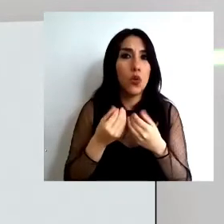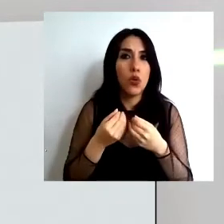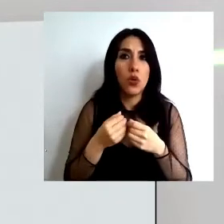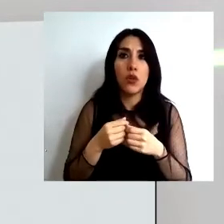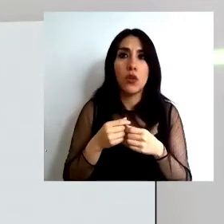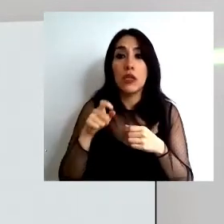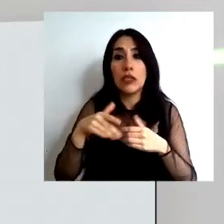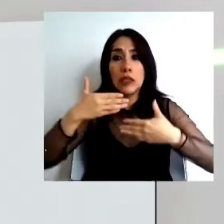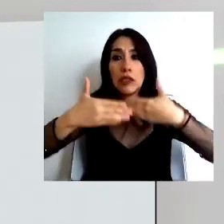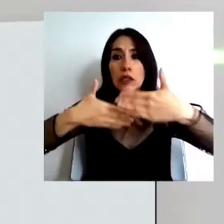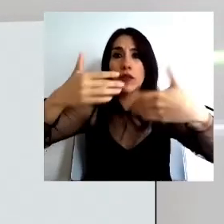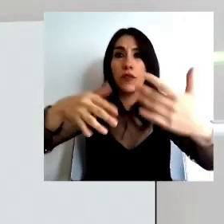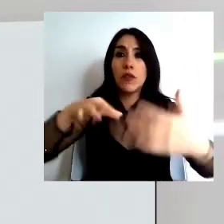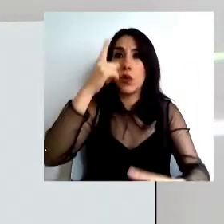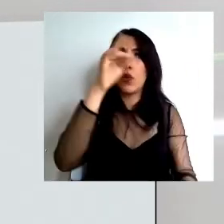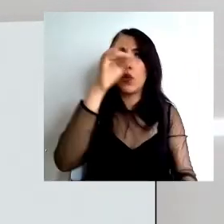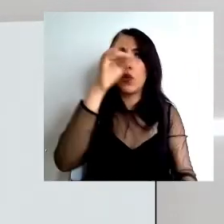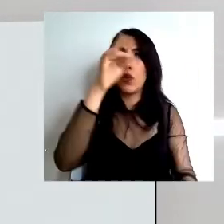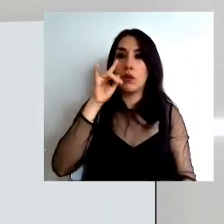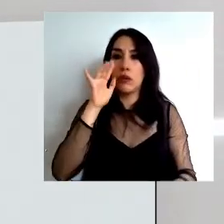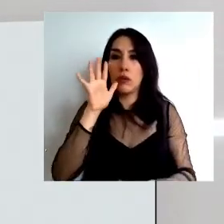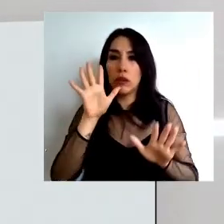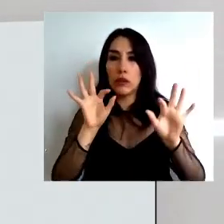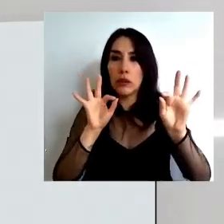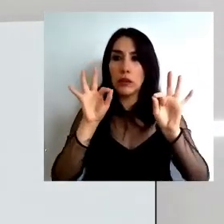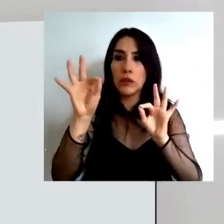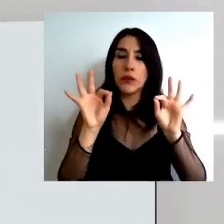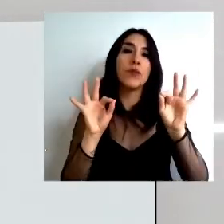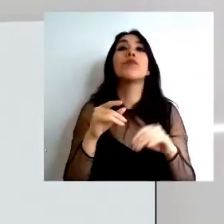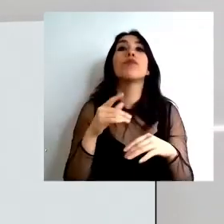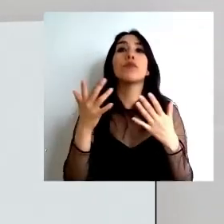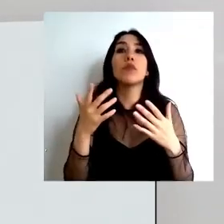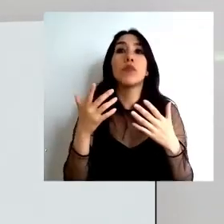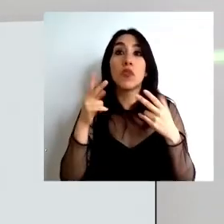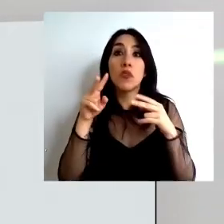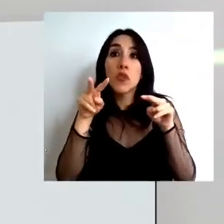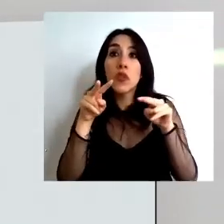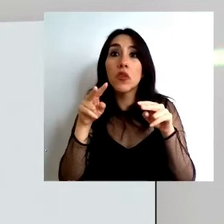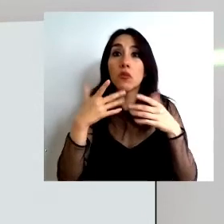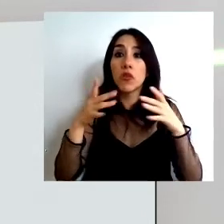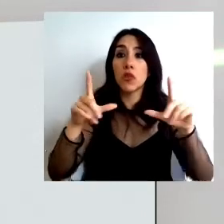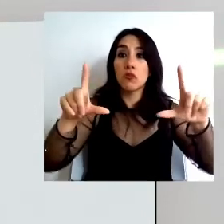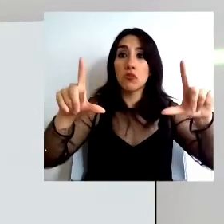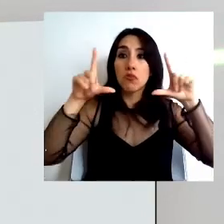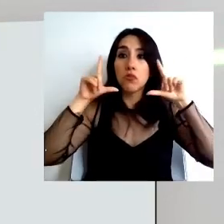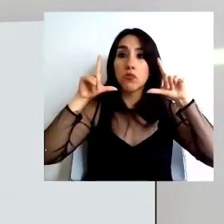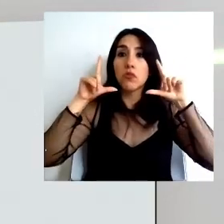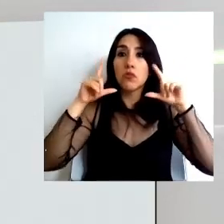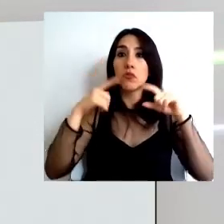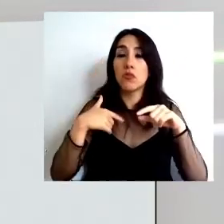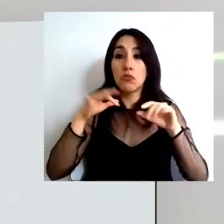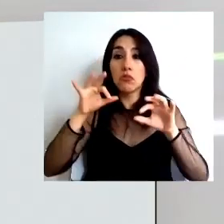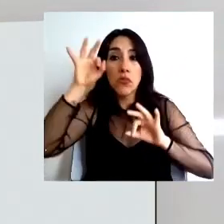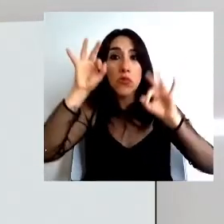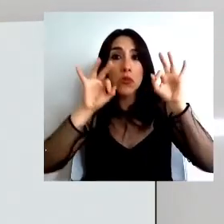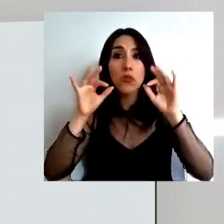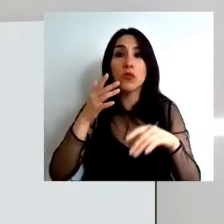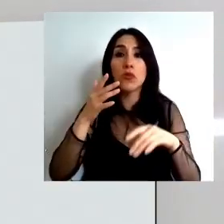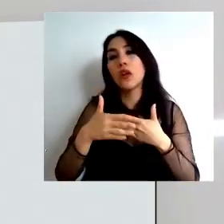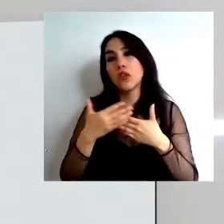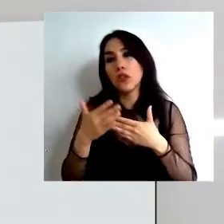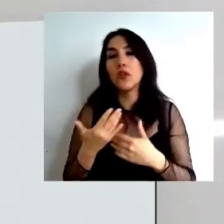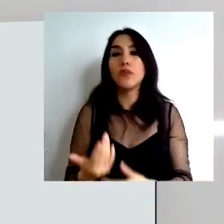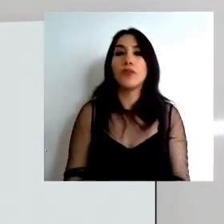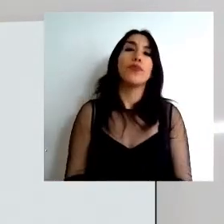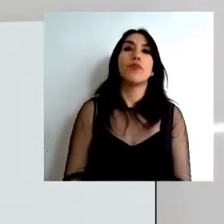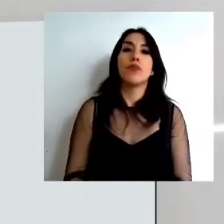it, and how can we measure it easily. So, and one of our